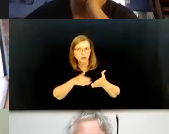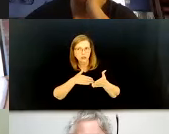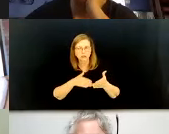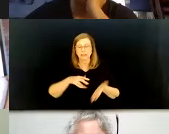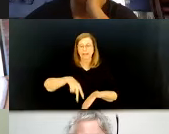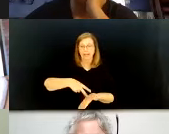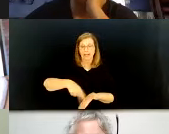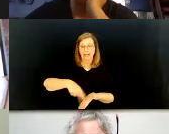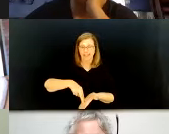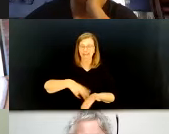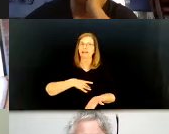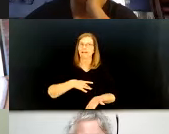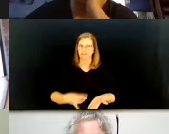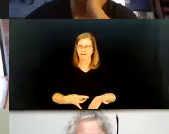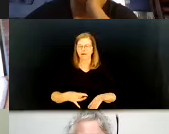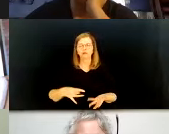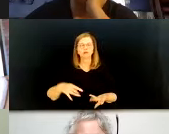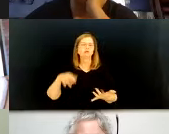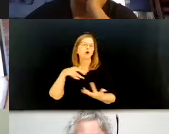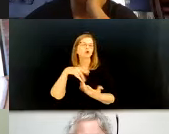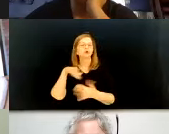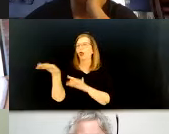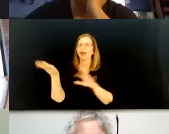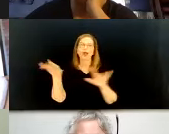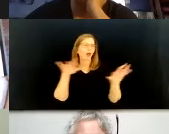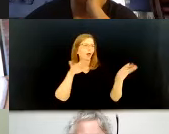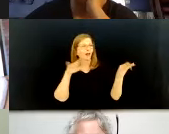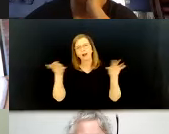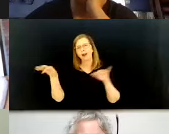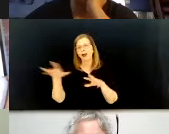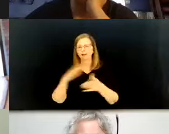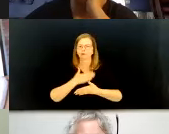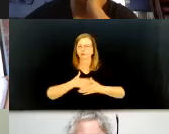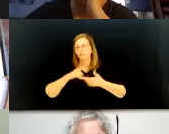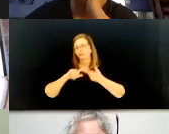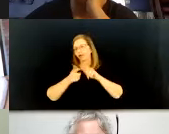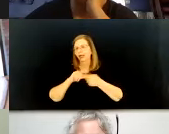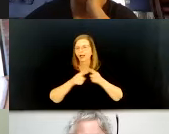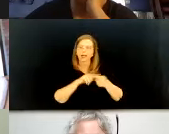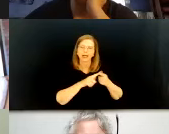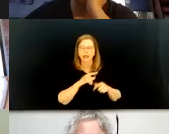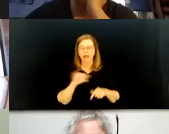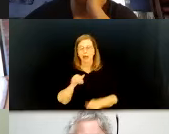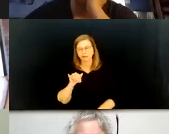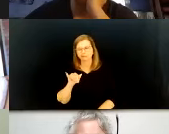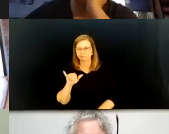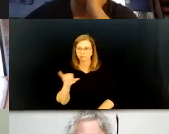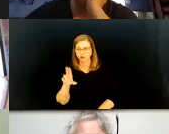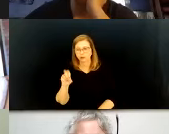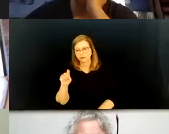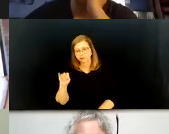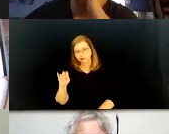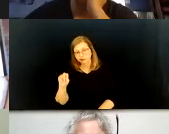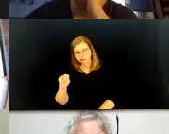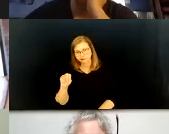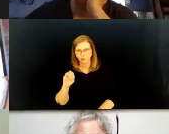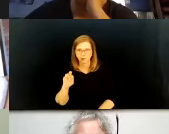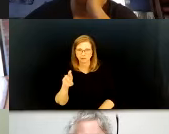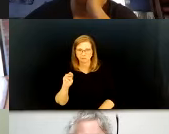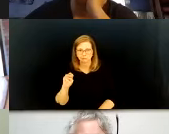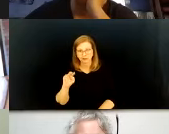dance. She's a social butterfly and enjoys the company of her peers like Justin Bieber or Nicki Minaj.